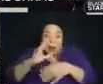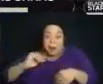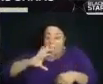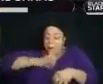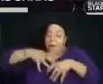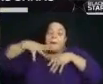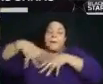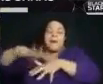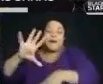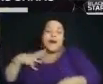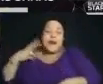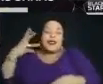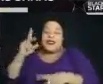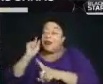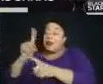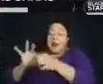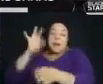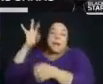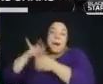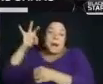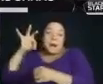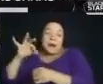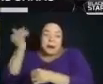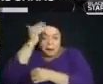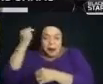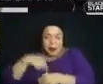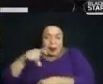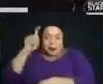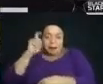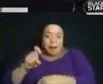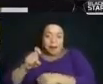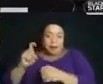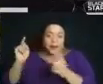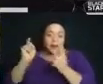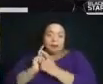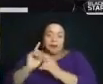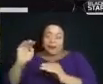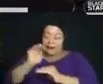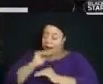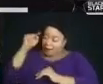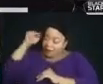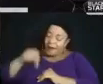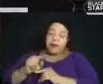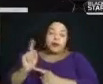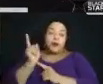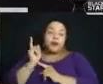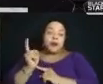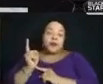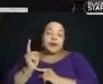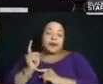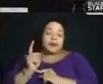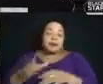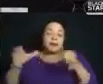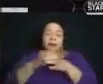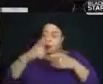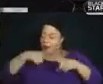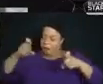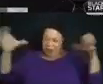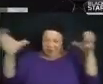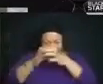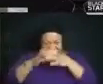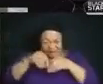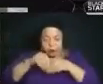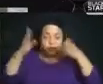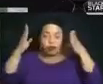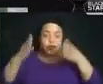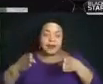this moment. We must meet in the streets. We must meet at the ballot box. We must meet at the political